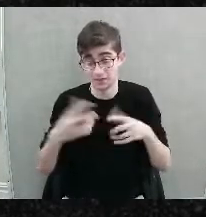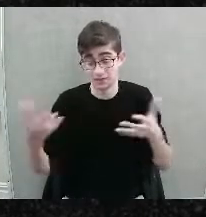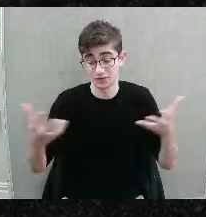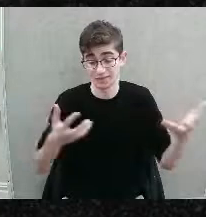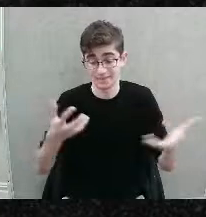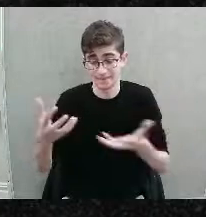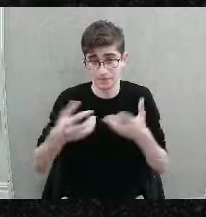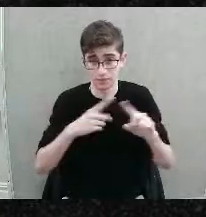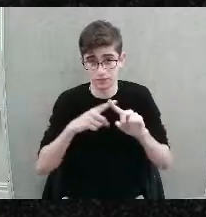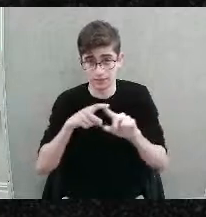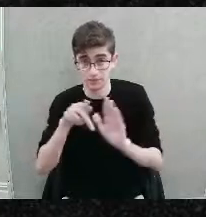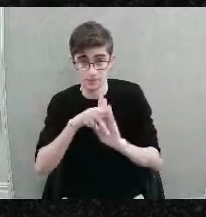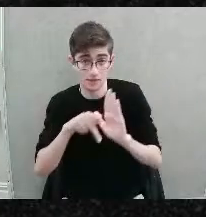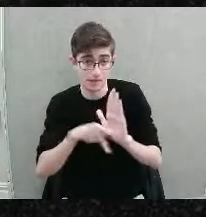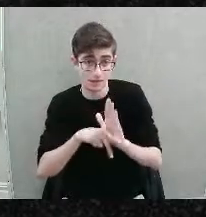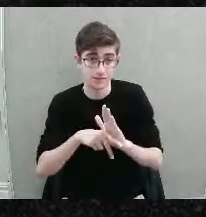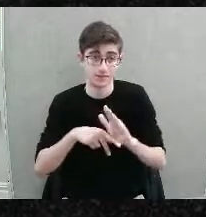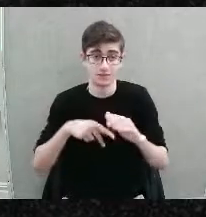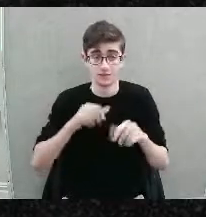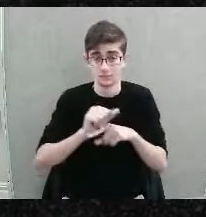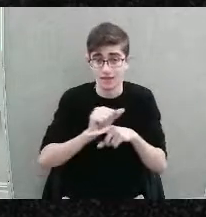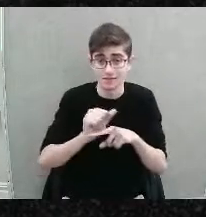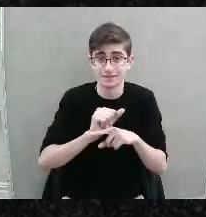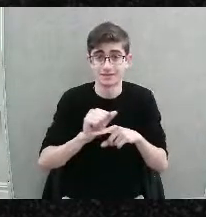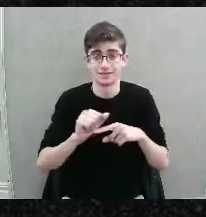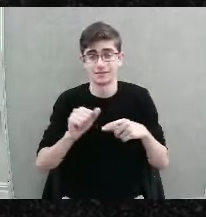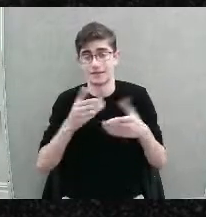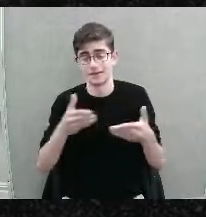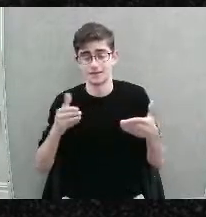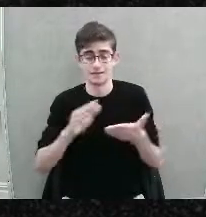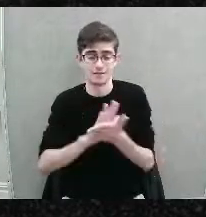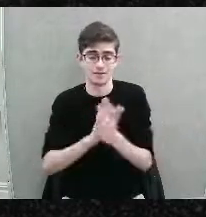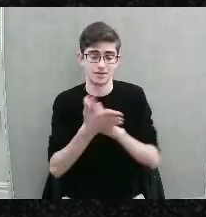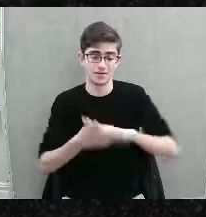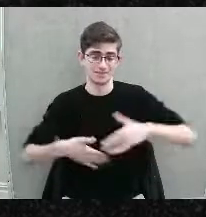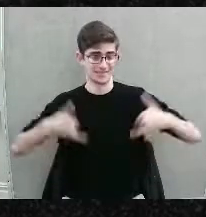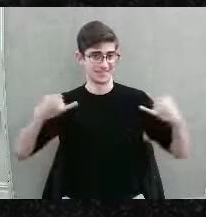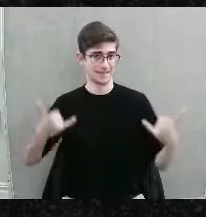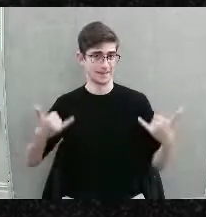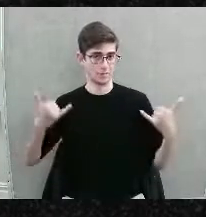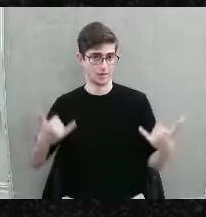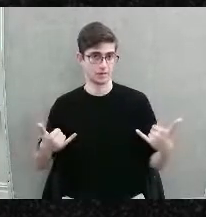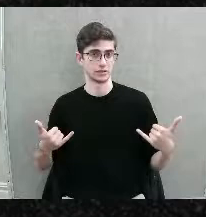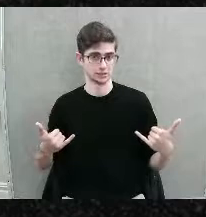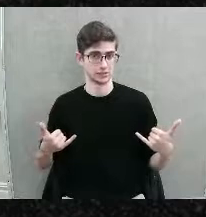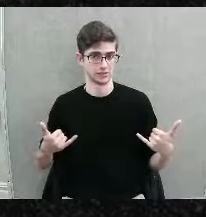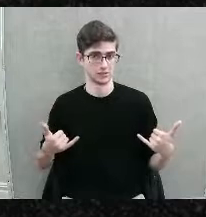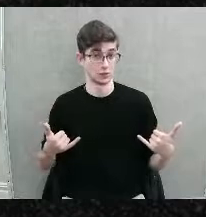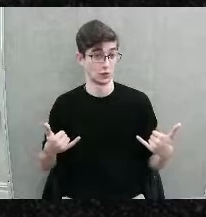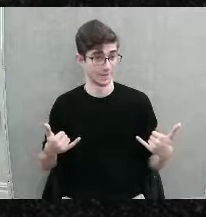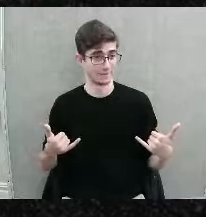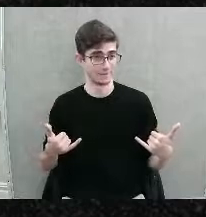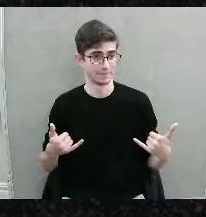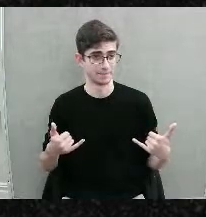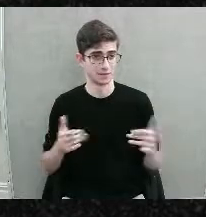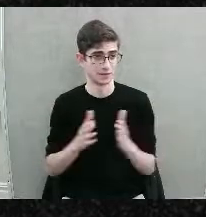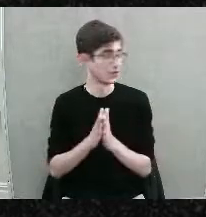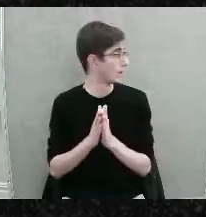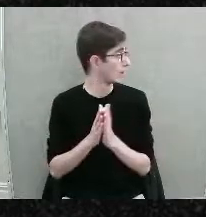policies, practices, and affects that make up contemporary hegemony, right? And what's needed, we argue in the book, is a view of